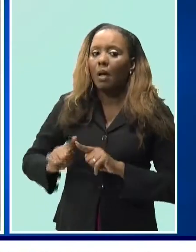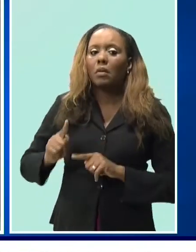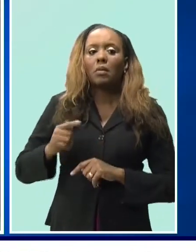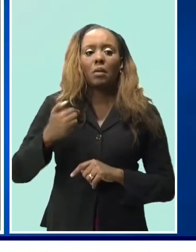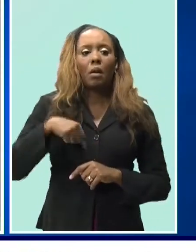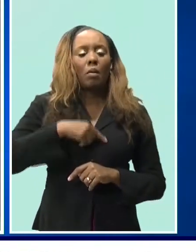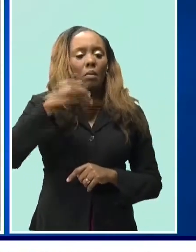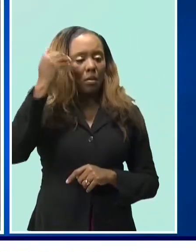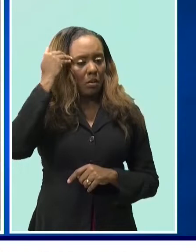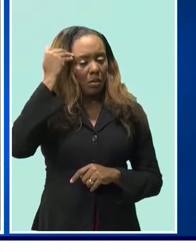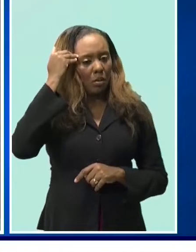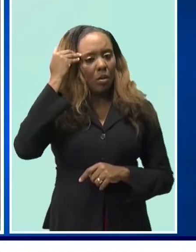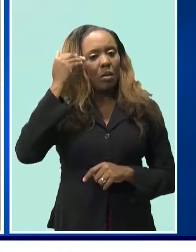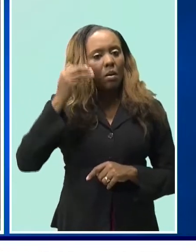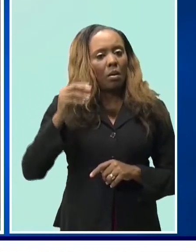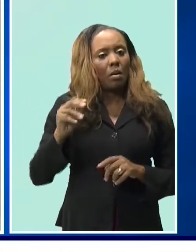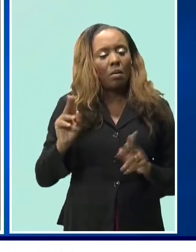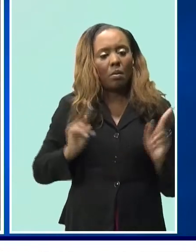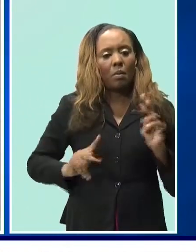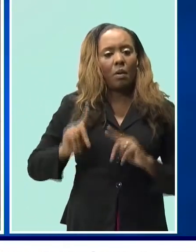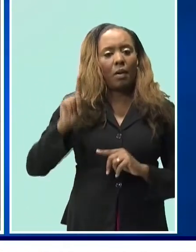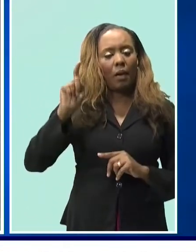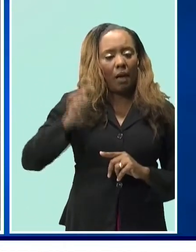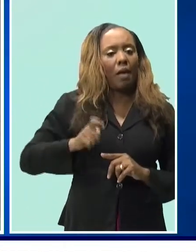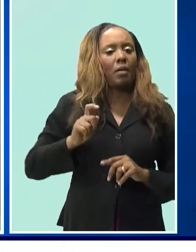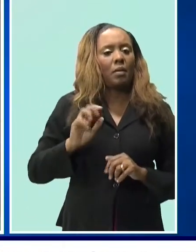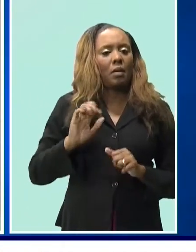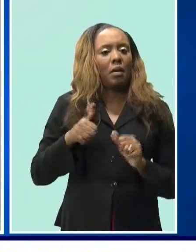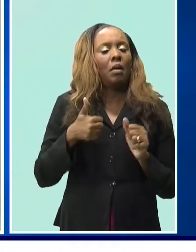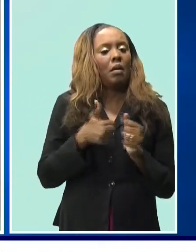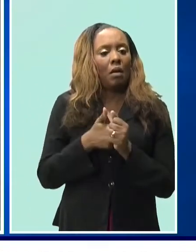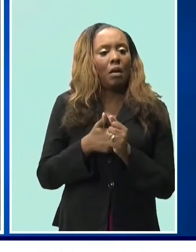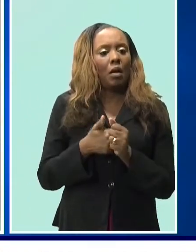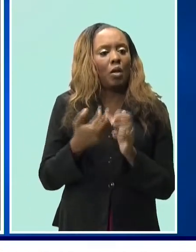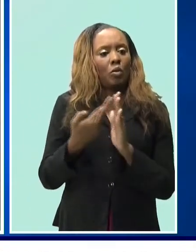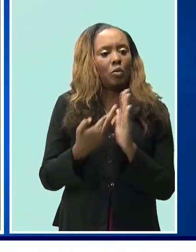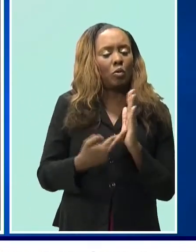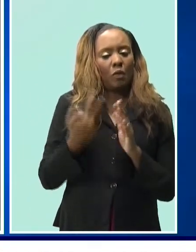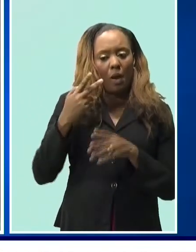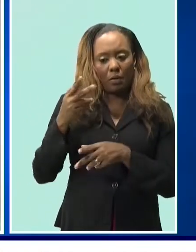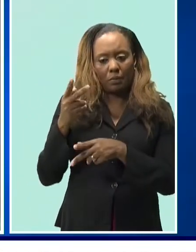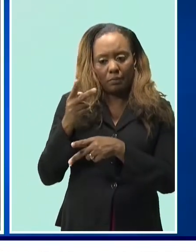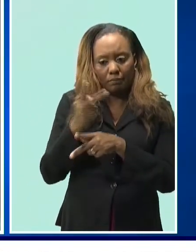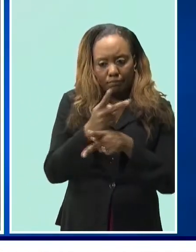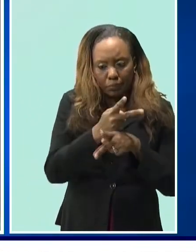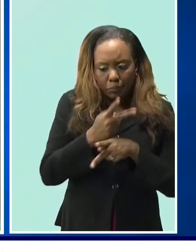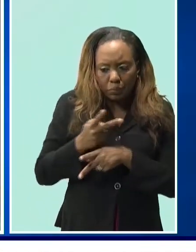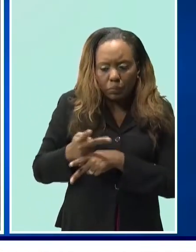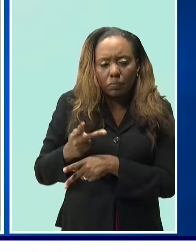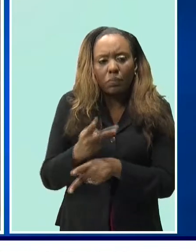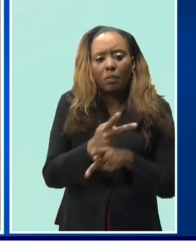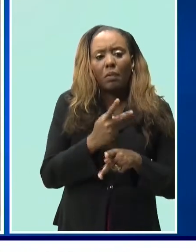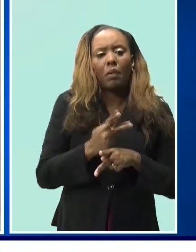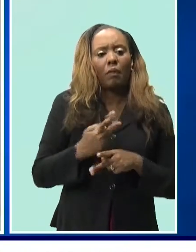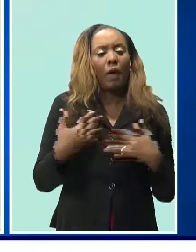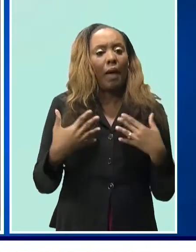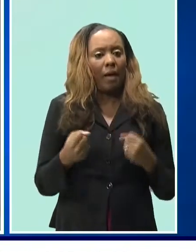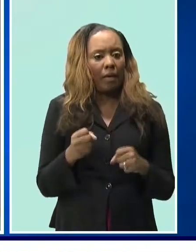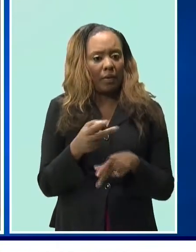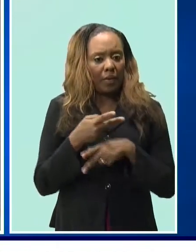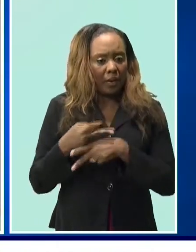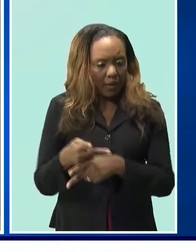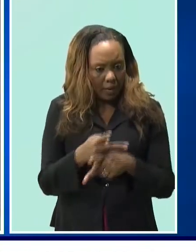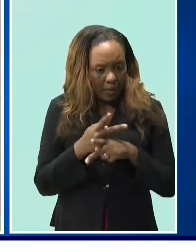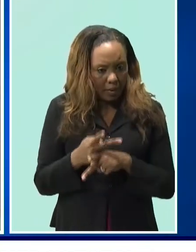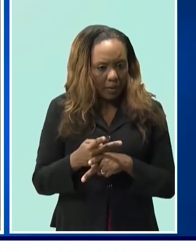perspective is that such persons must adhere to standard precautions that we recommend, standard infection